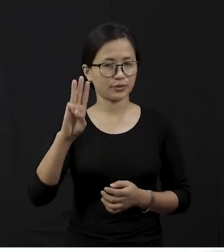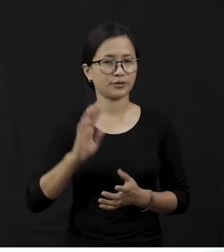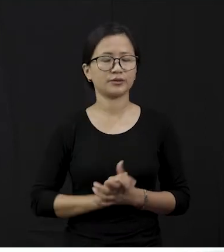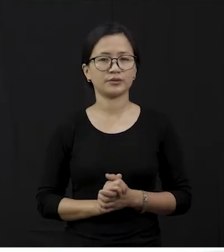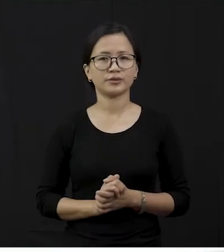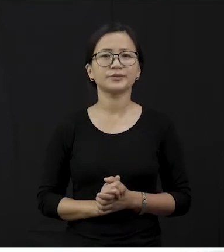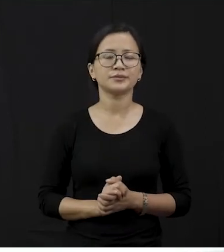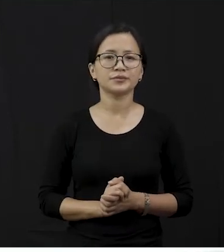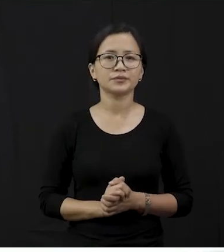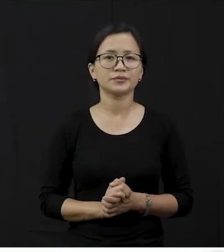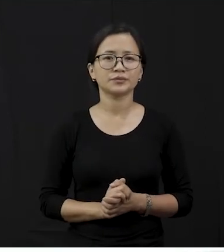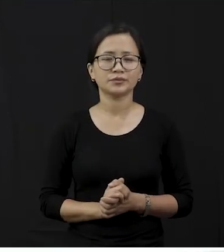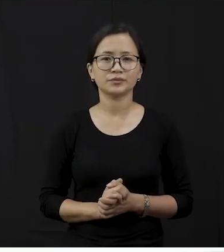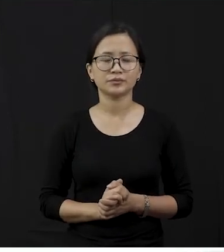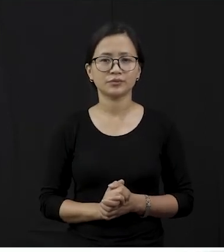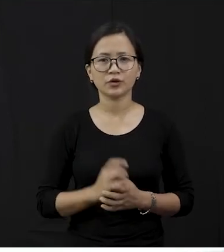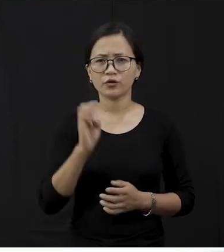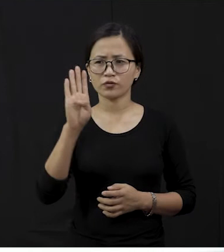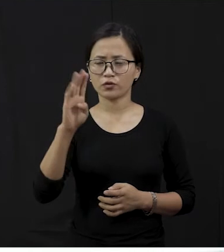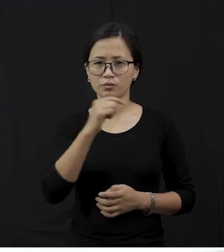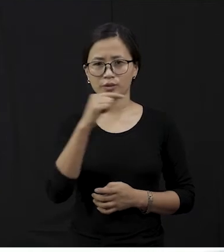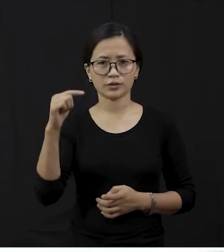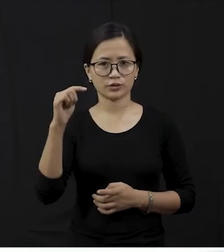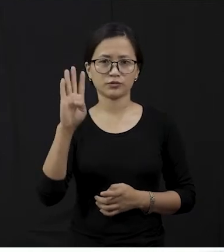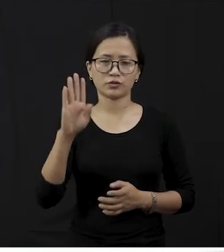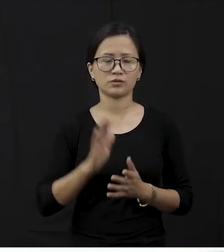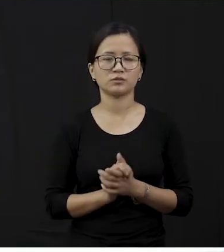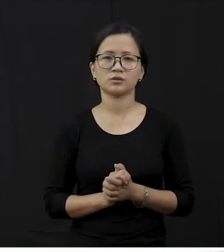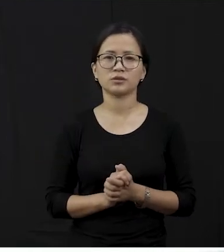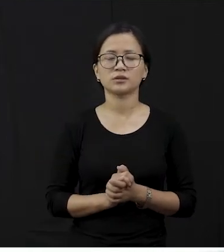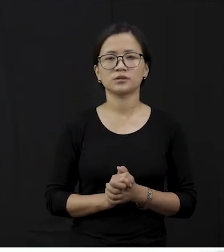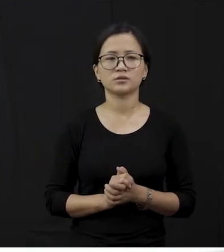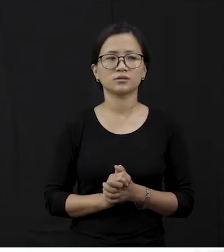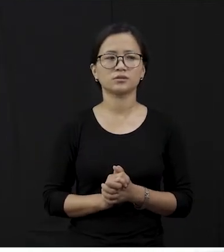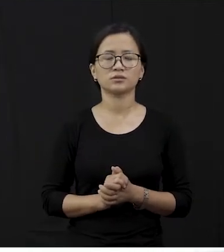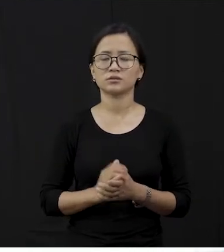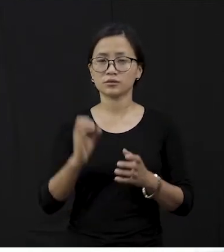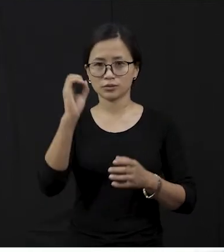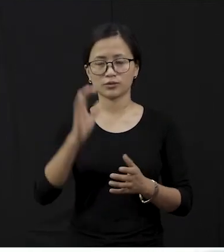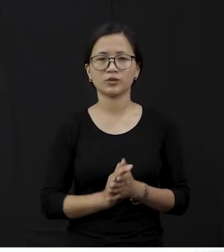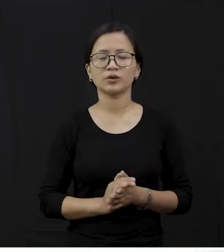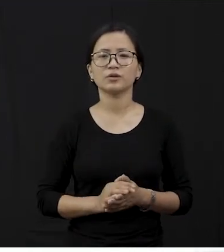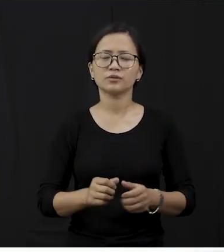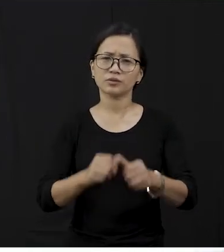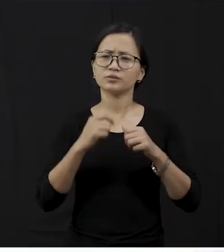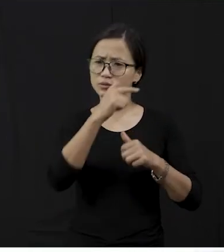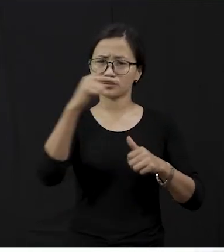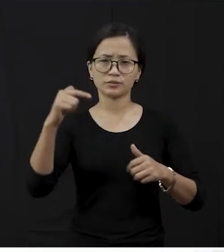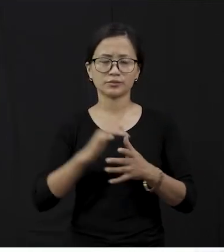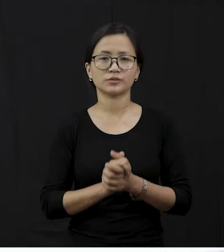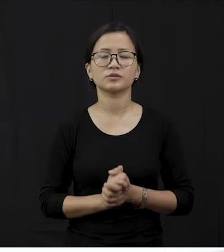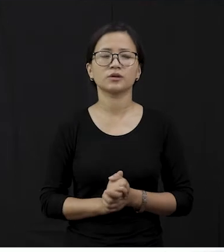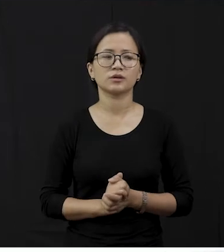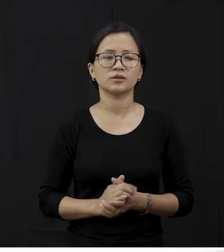3. Yes, then 4 minus 4, 0. The answer is 3. When we subtract 47 from